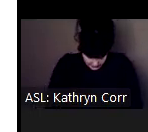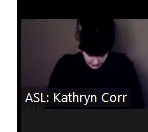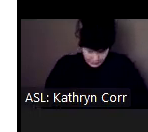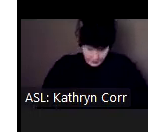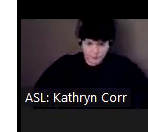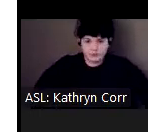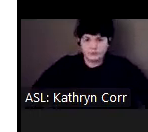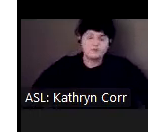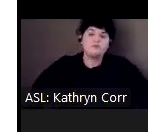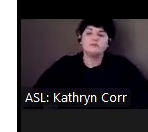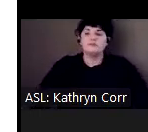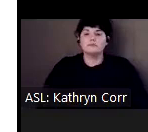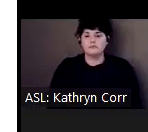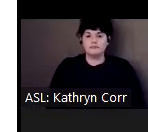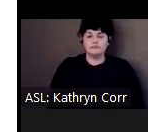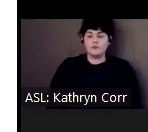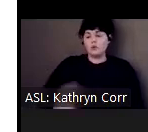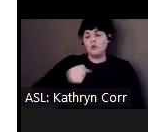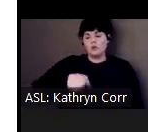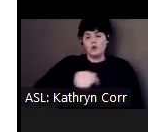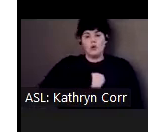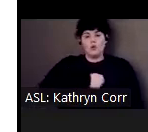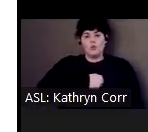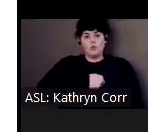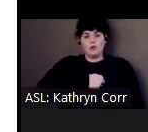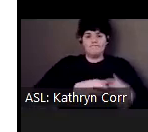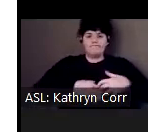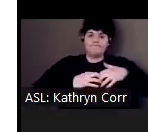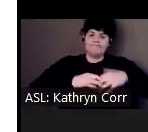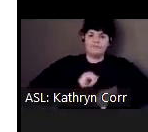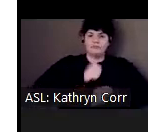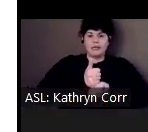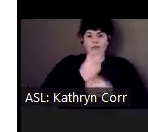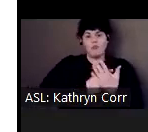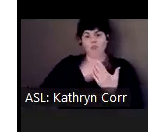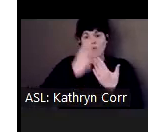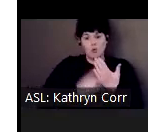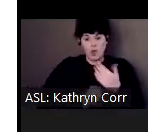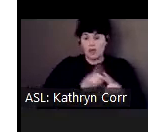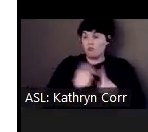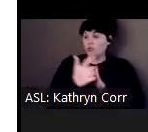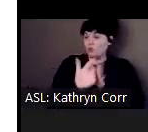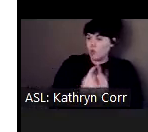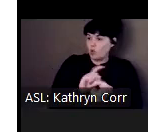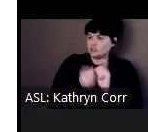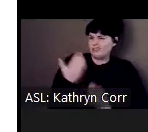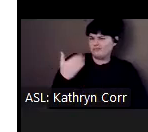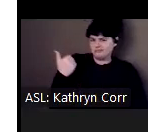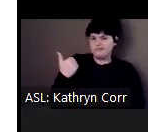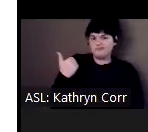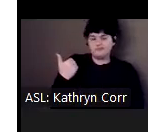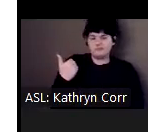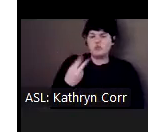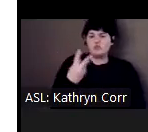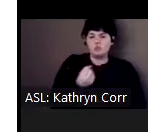So we started a program after the law changed back in 2021 to help people